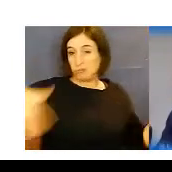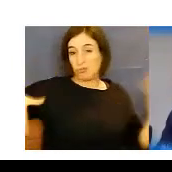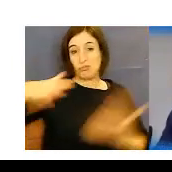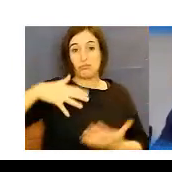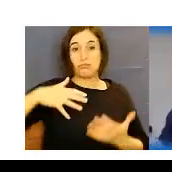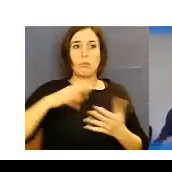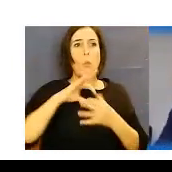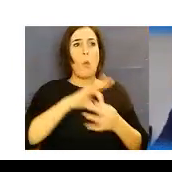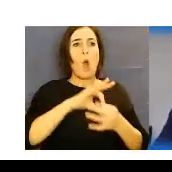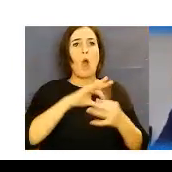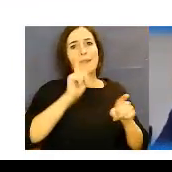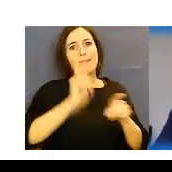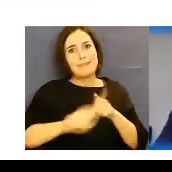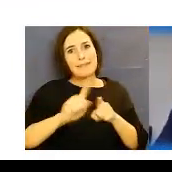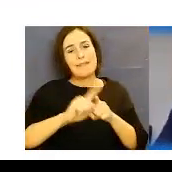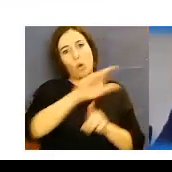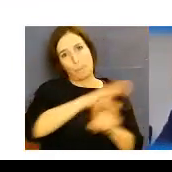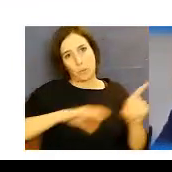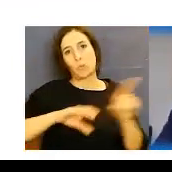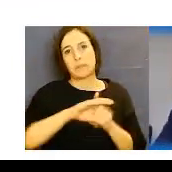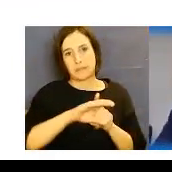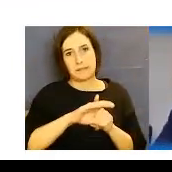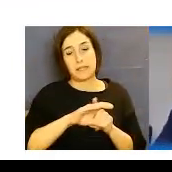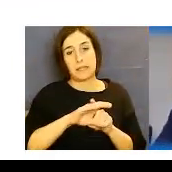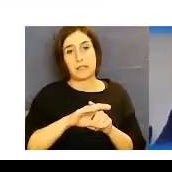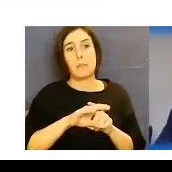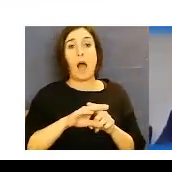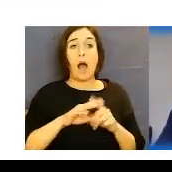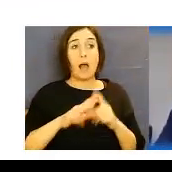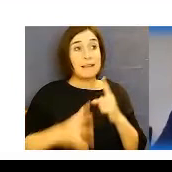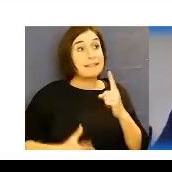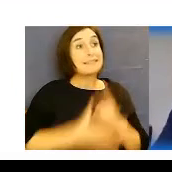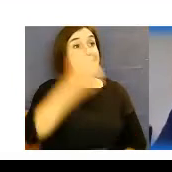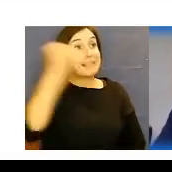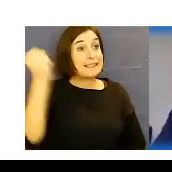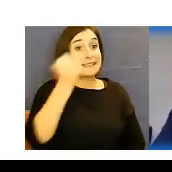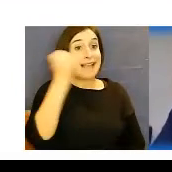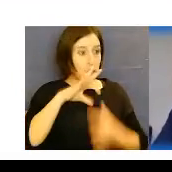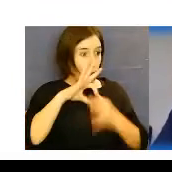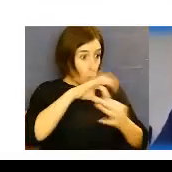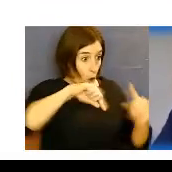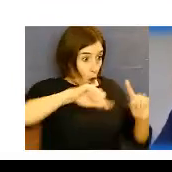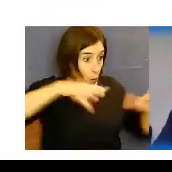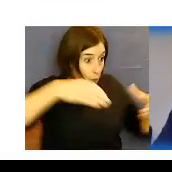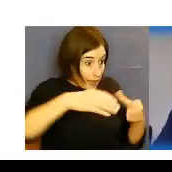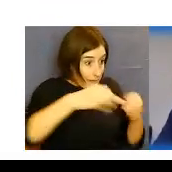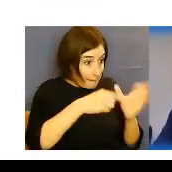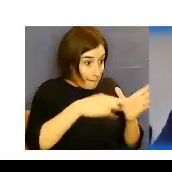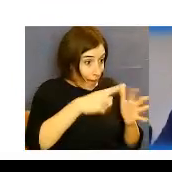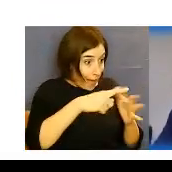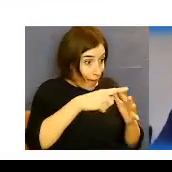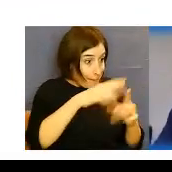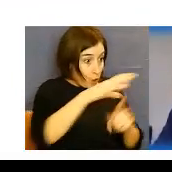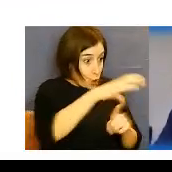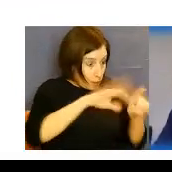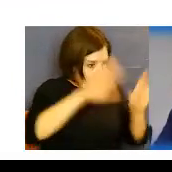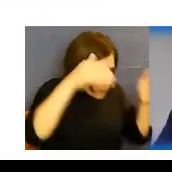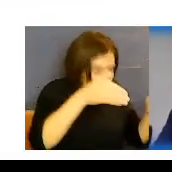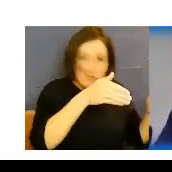successes is not just, you know, working with the BAME community, it's actually bringing other communities together. We've actually brought in communities